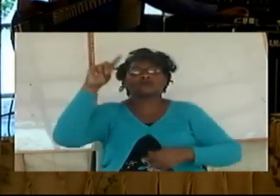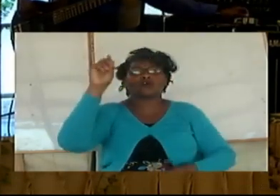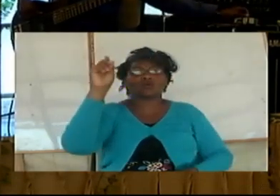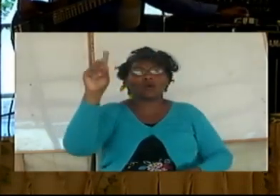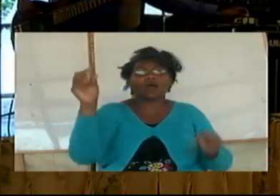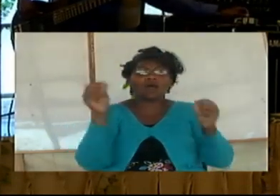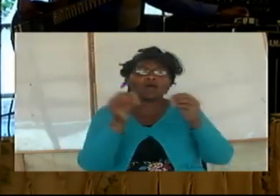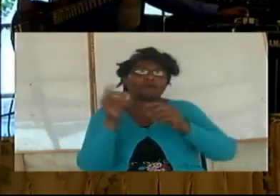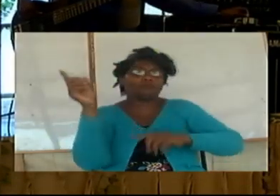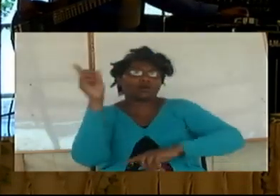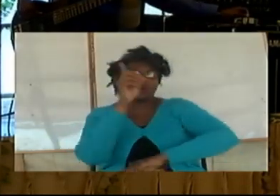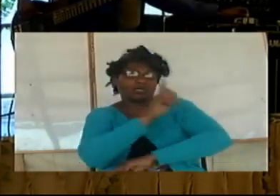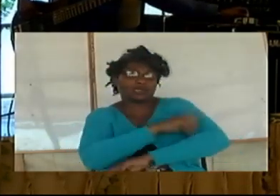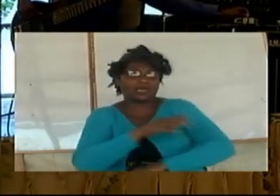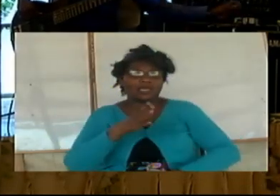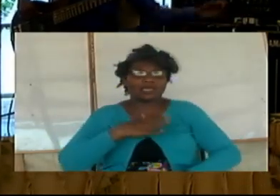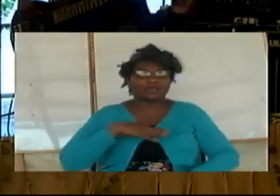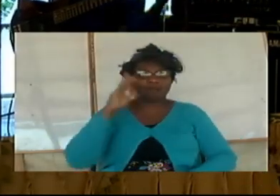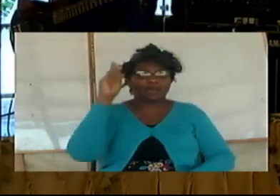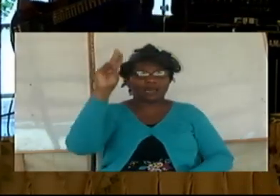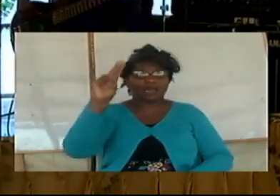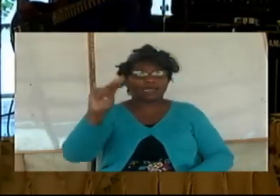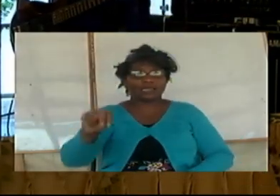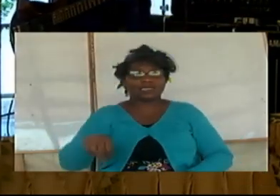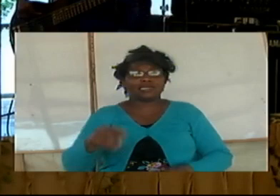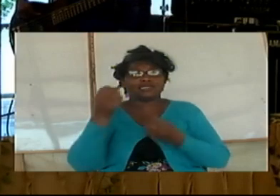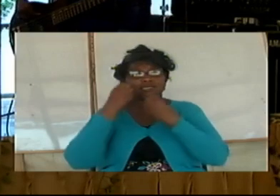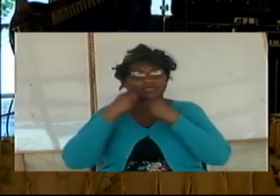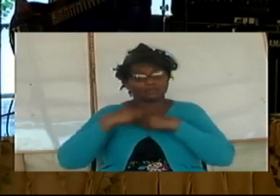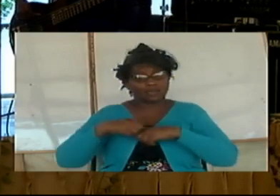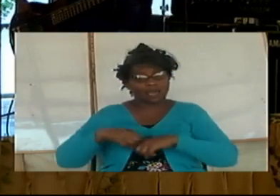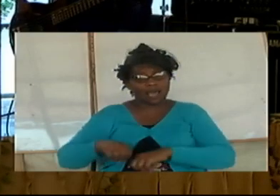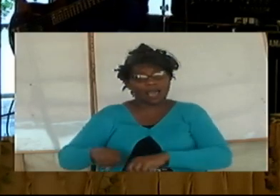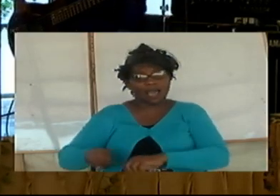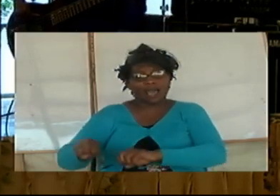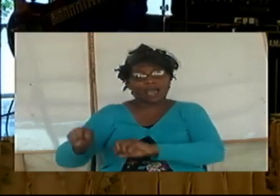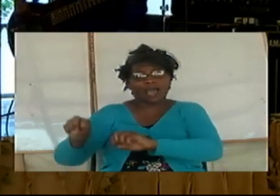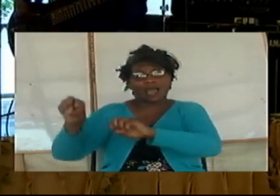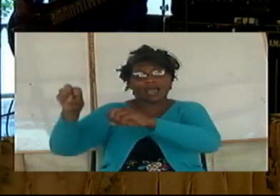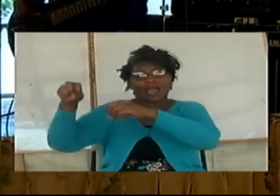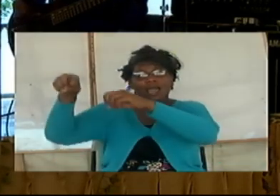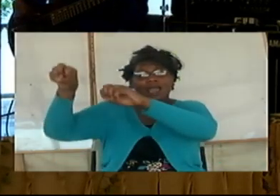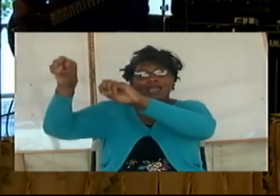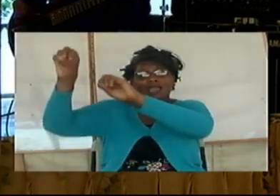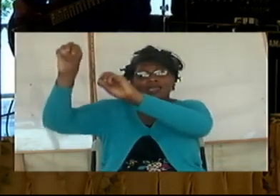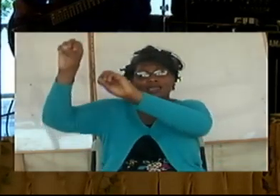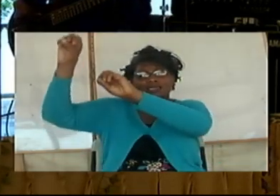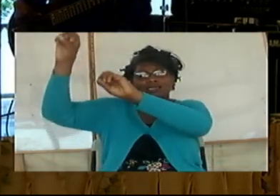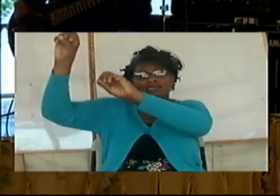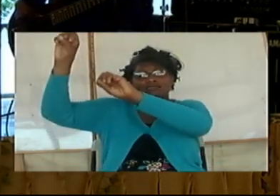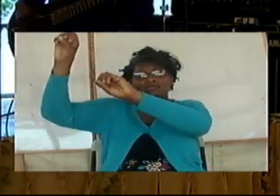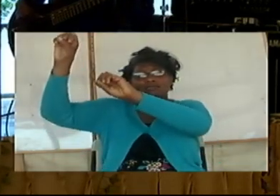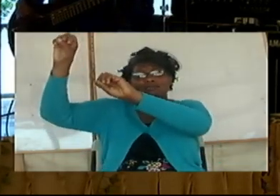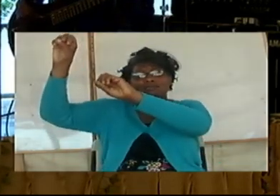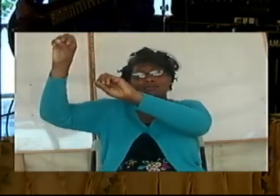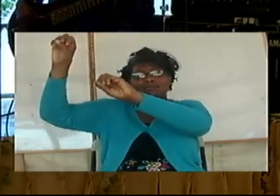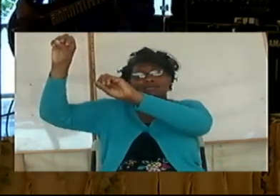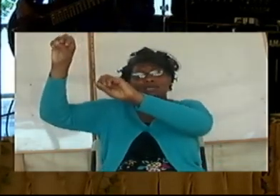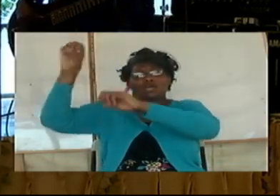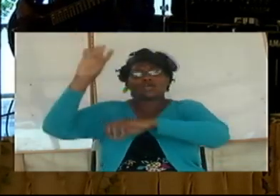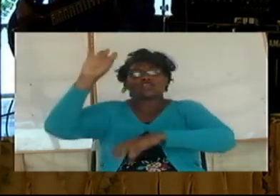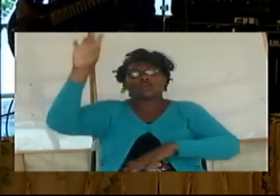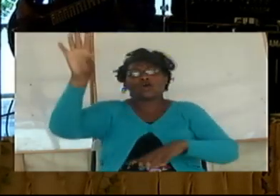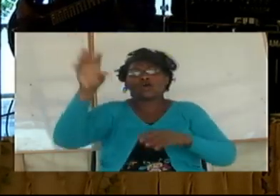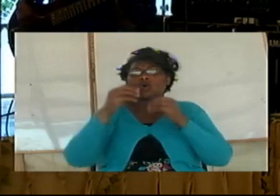Gratitude for one more day, my needs supply. One more day, my needs